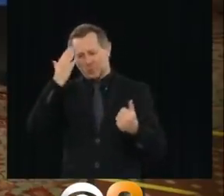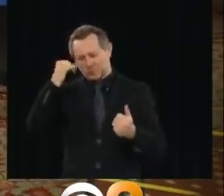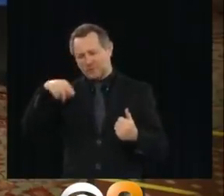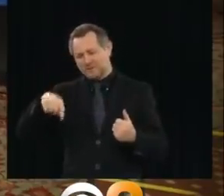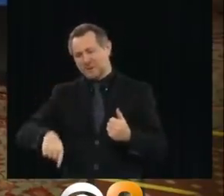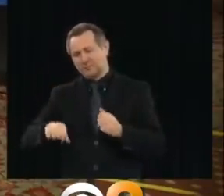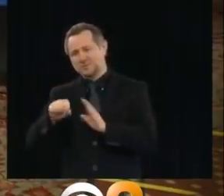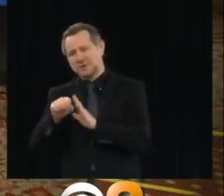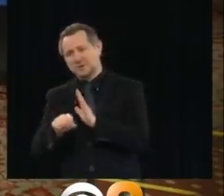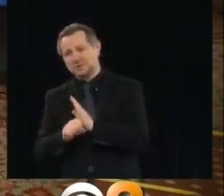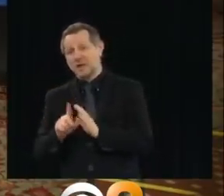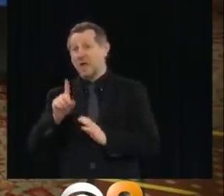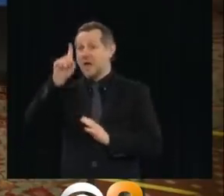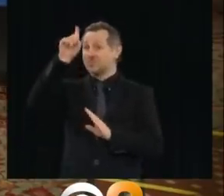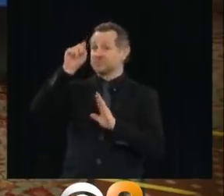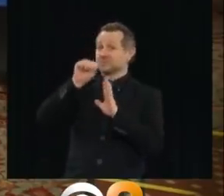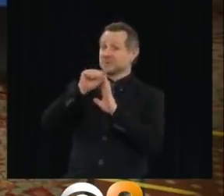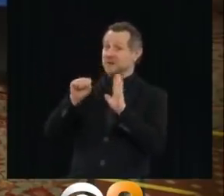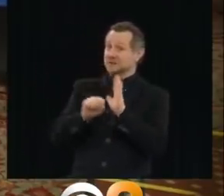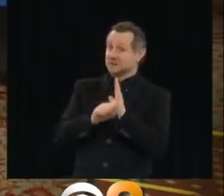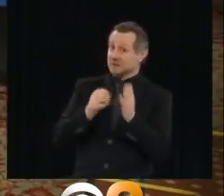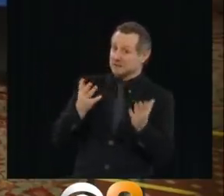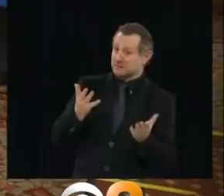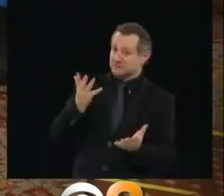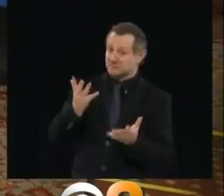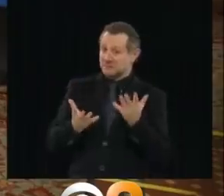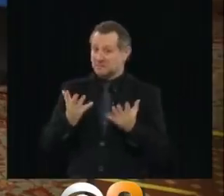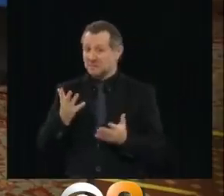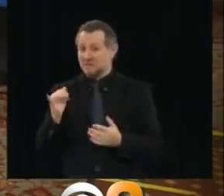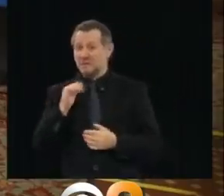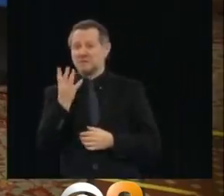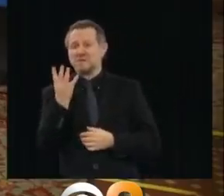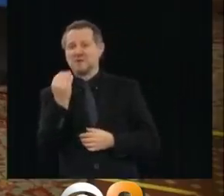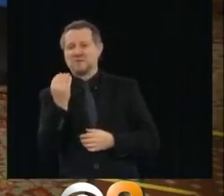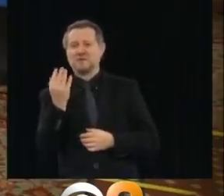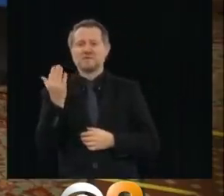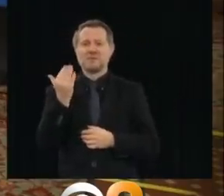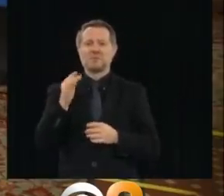upstate, you get maybe 14, 15 people. You